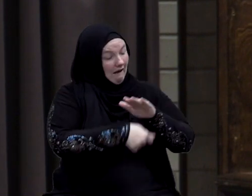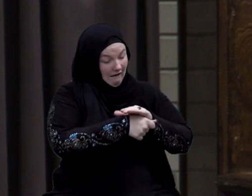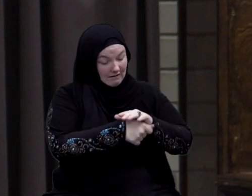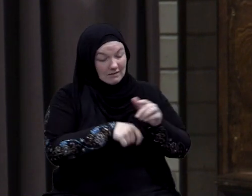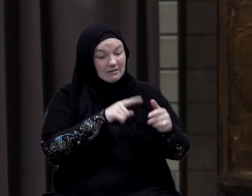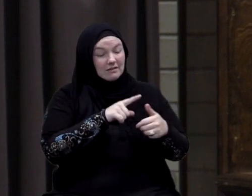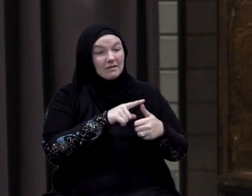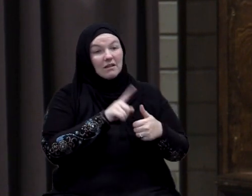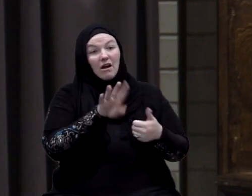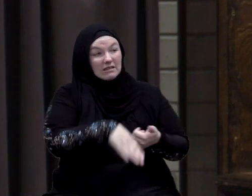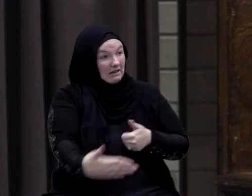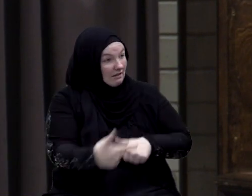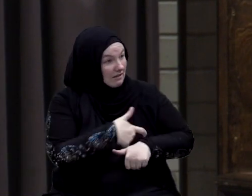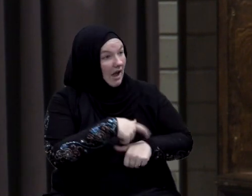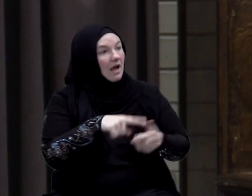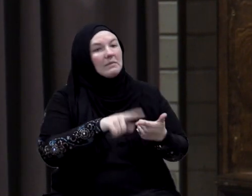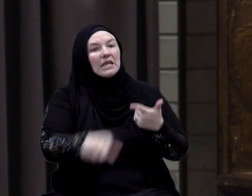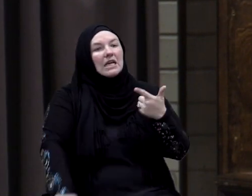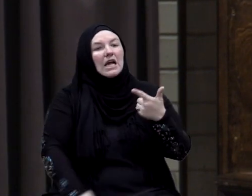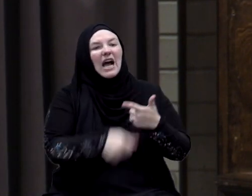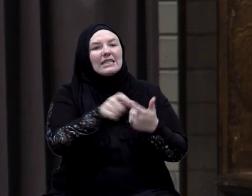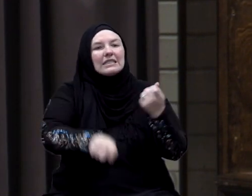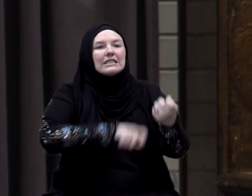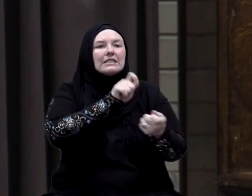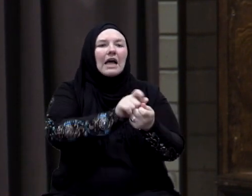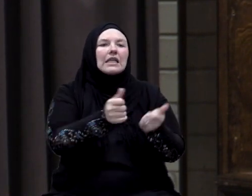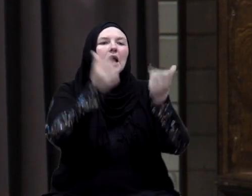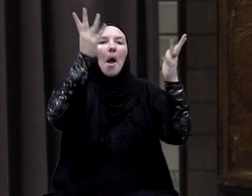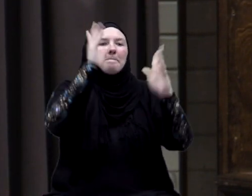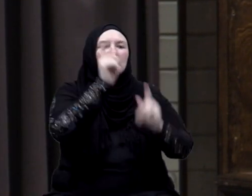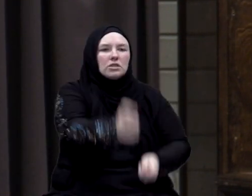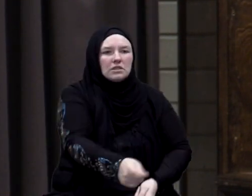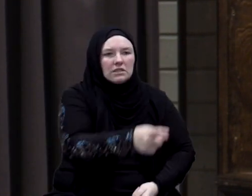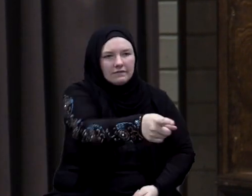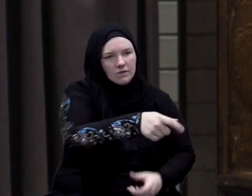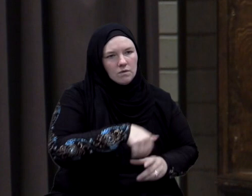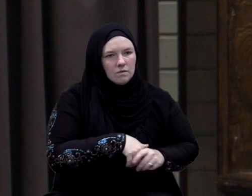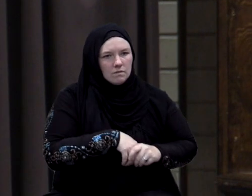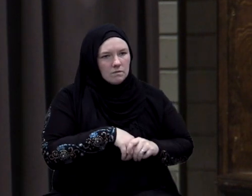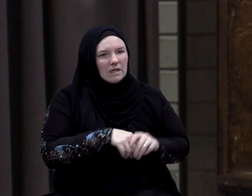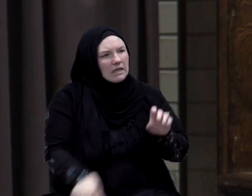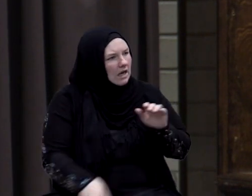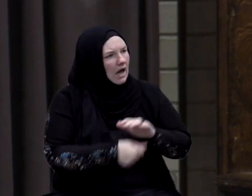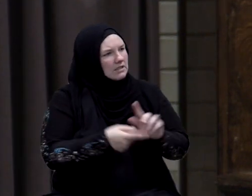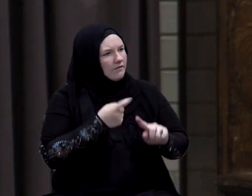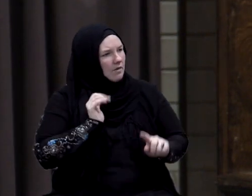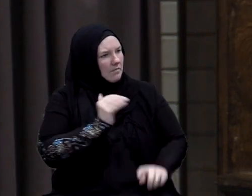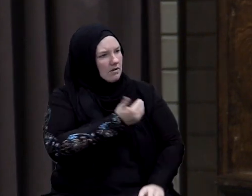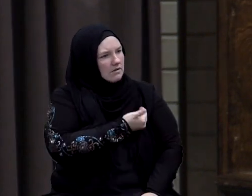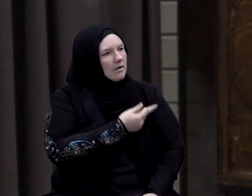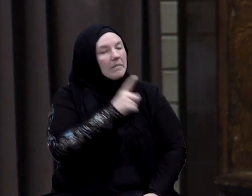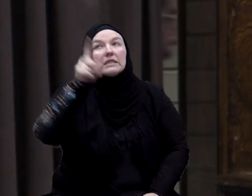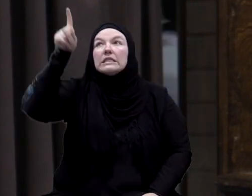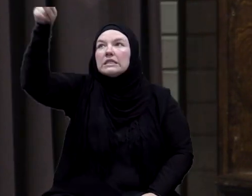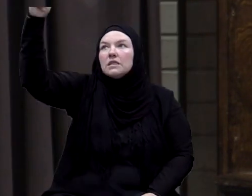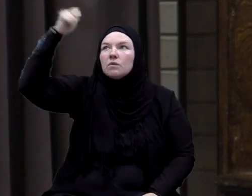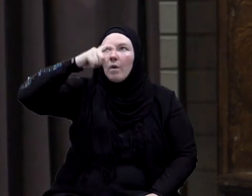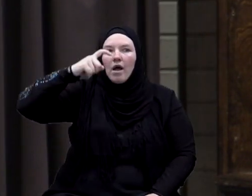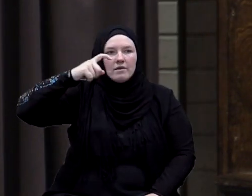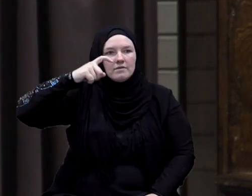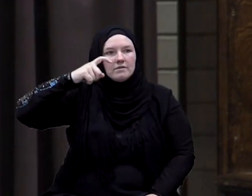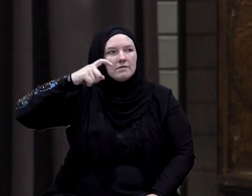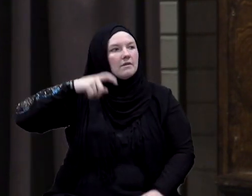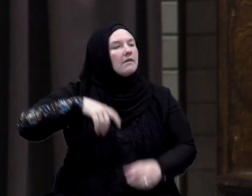the merciful, He is the compassionate, He is the one who created us, He is the one who created for